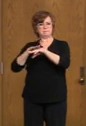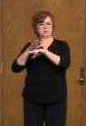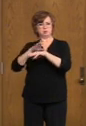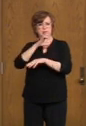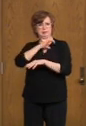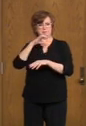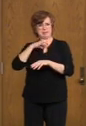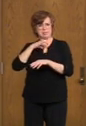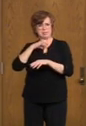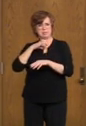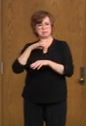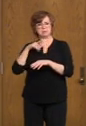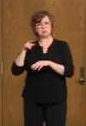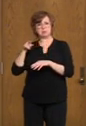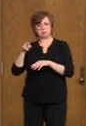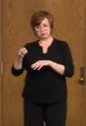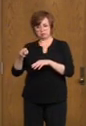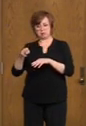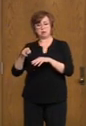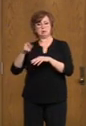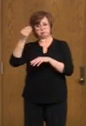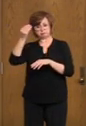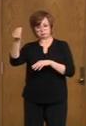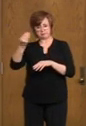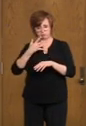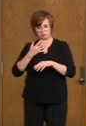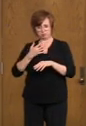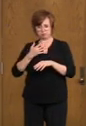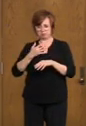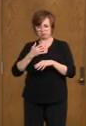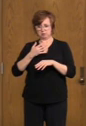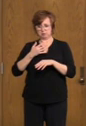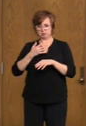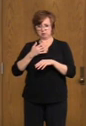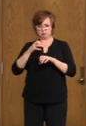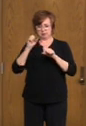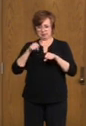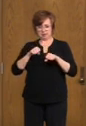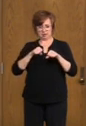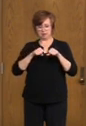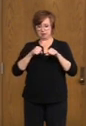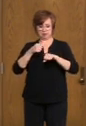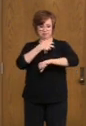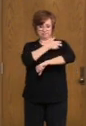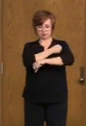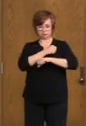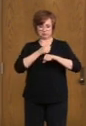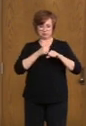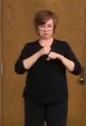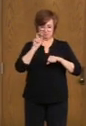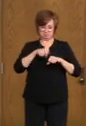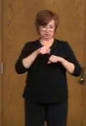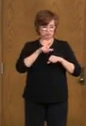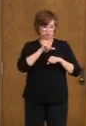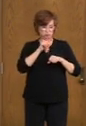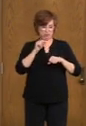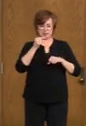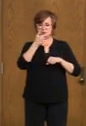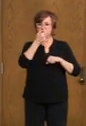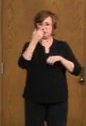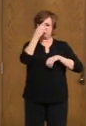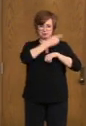confirmed that the second dose can be given at any time up to 42 days. So that's very reassuring. And the Council of Chief Medical